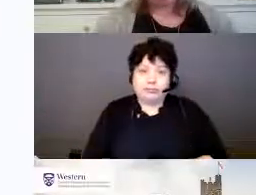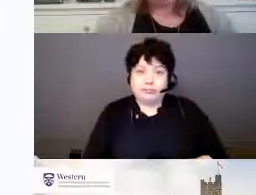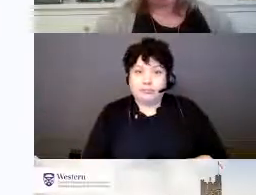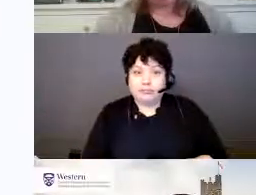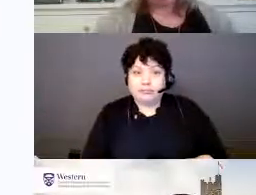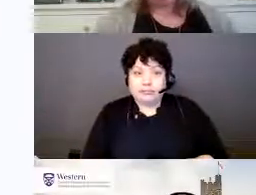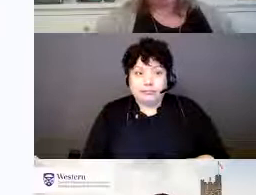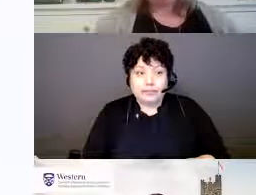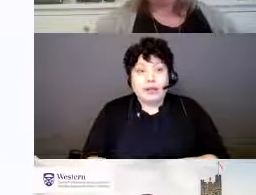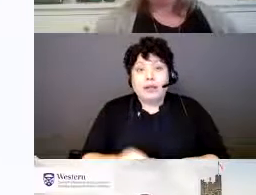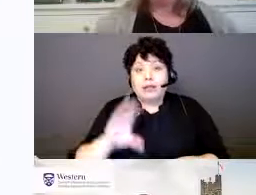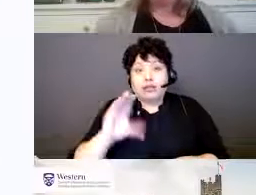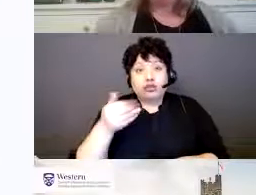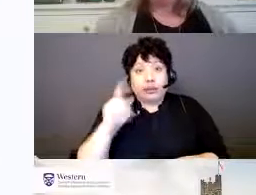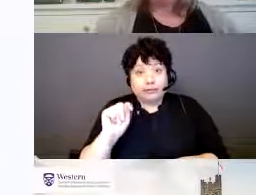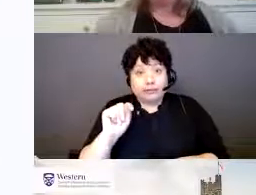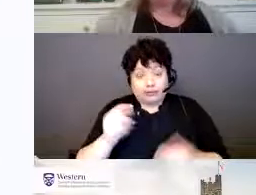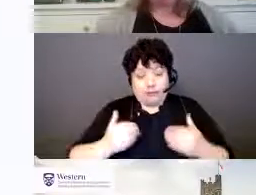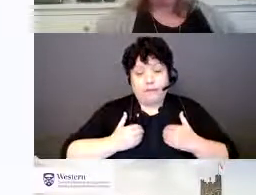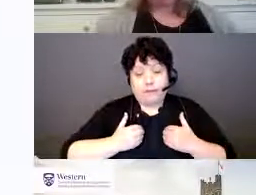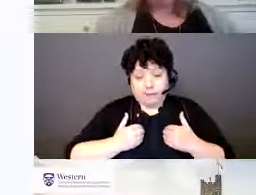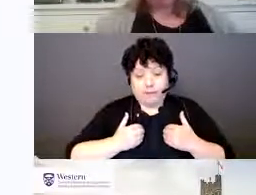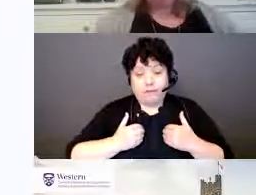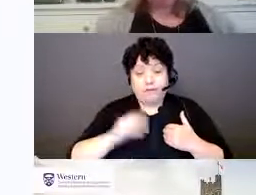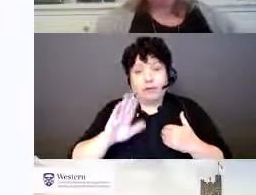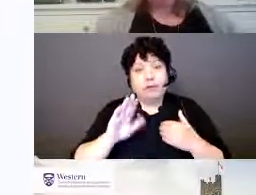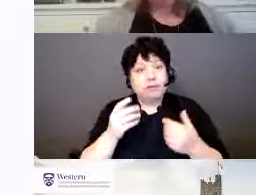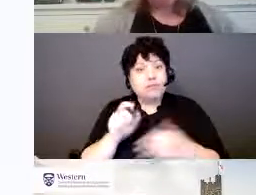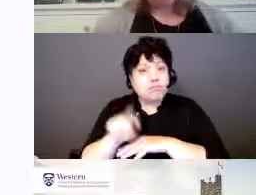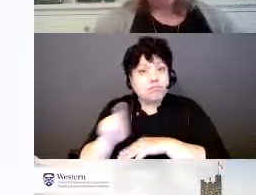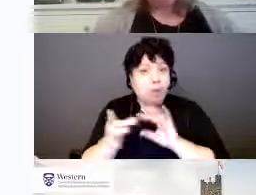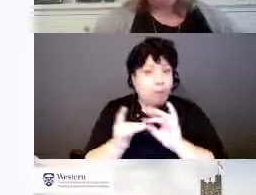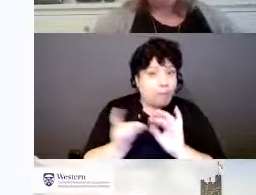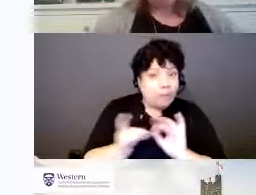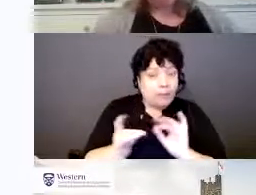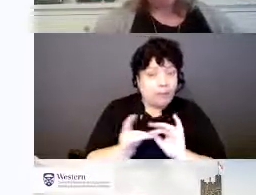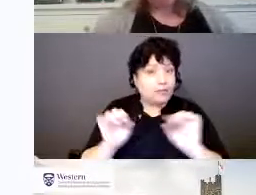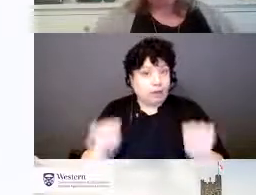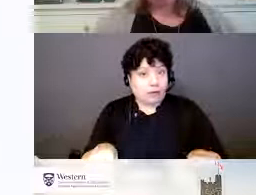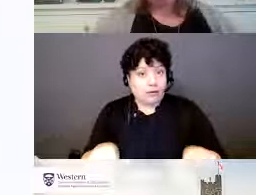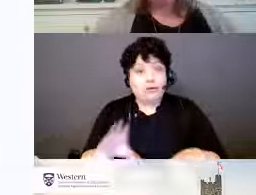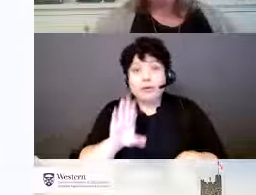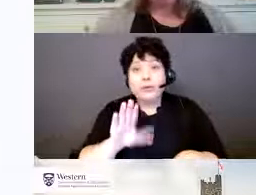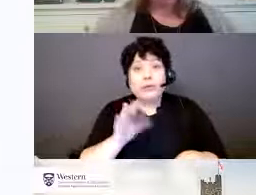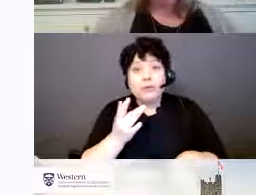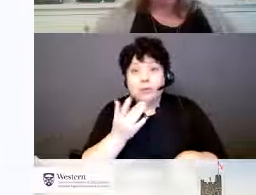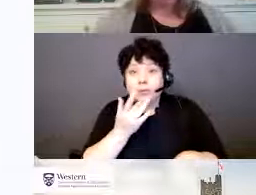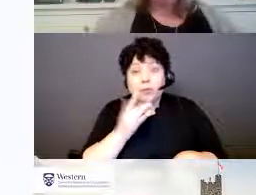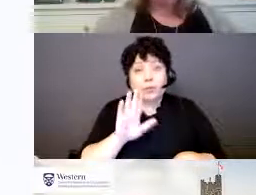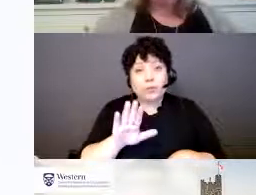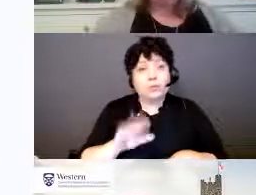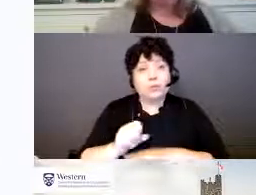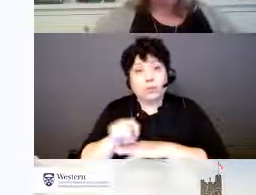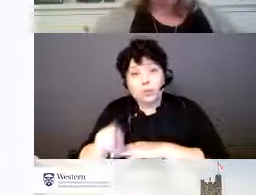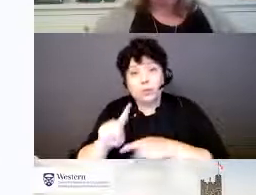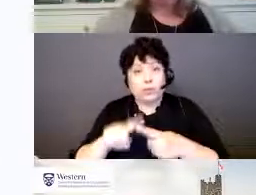There is a chat box available for you to make comments in. You may want to say something to a colleague if you